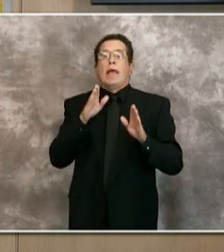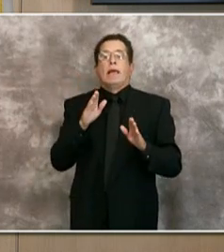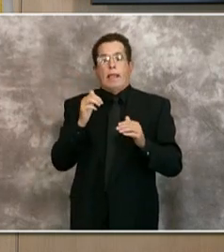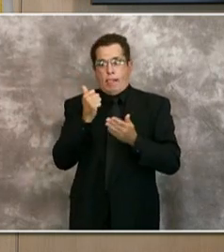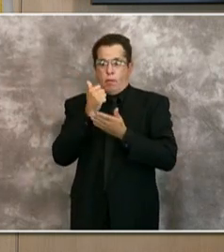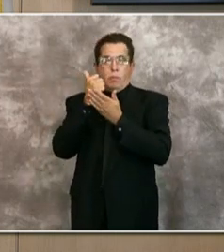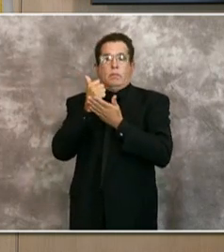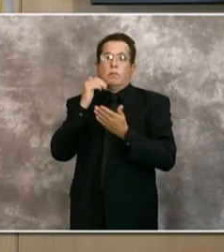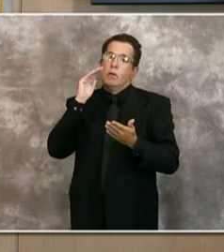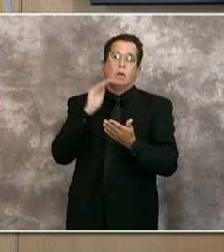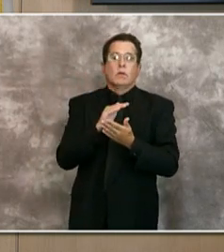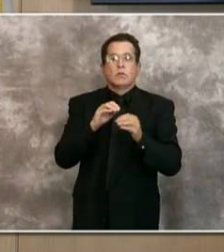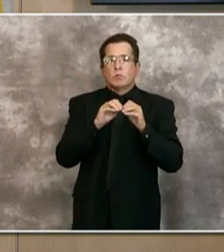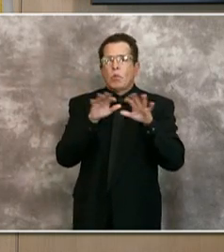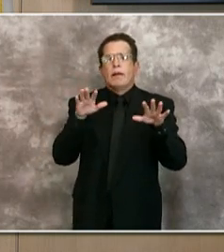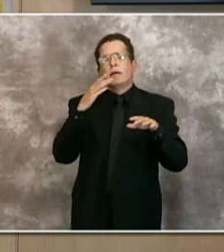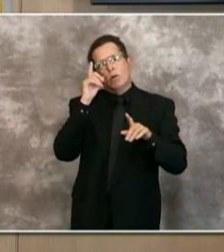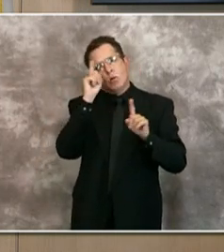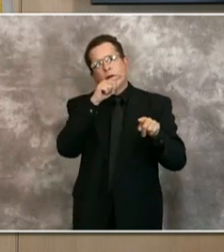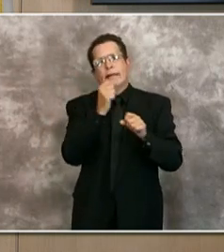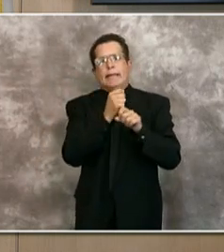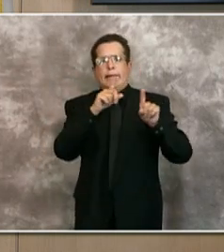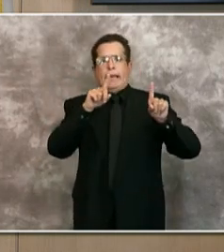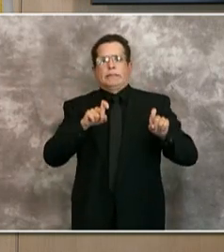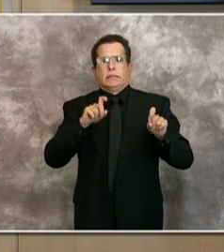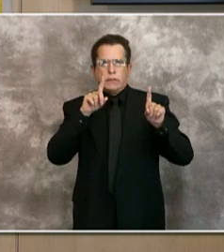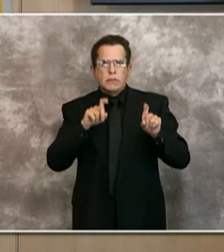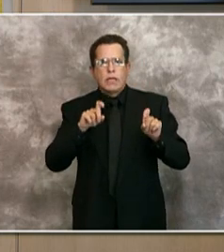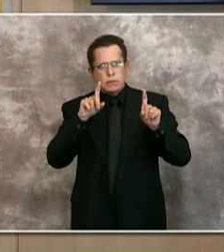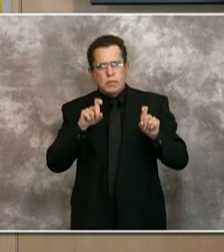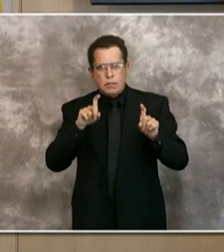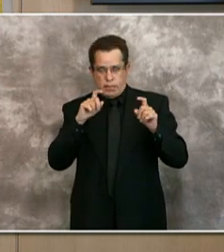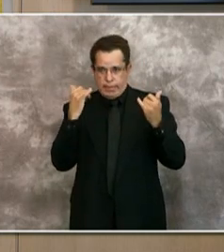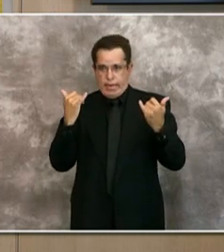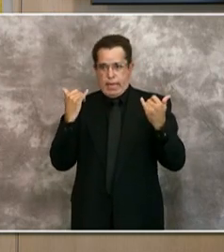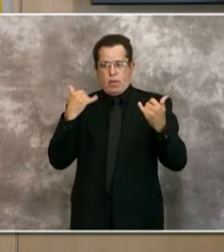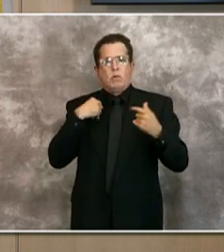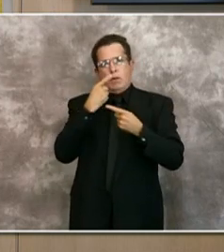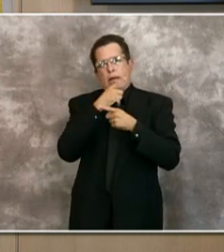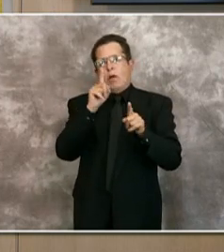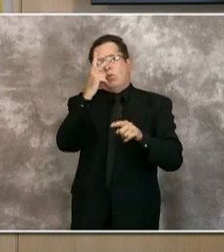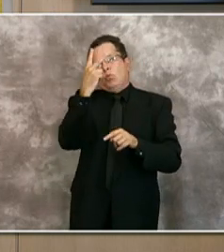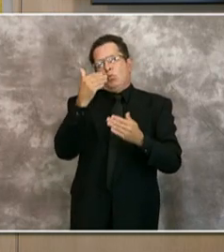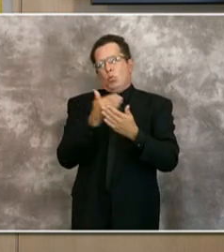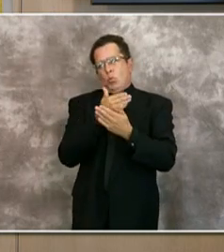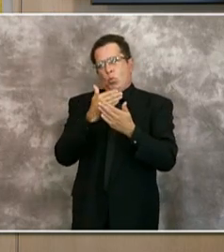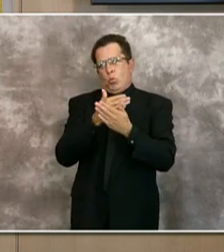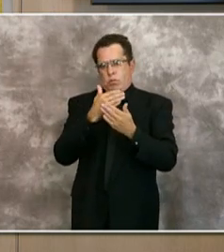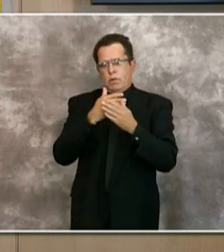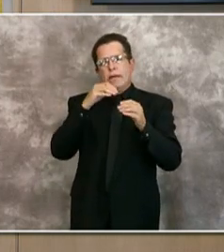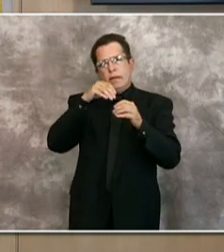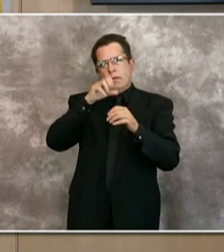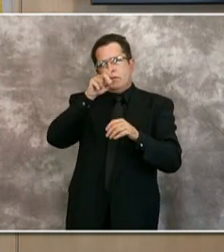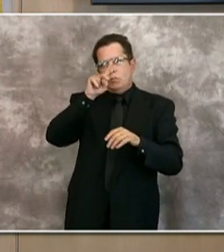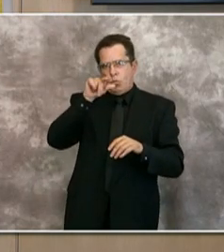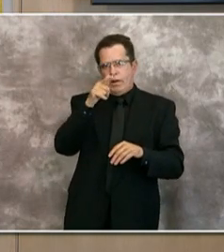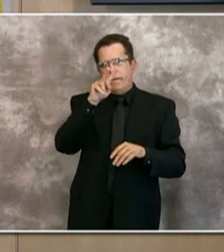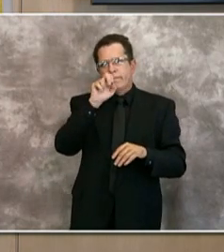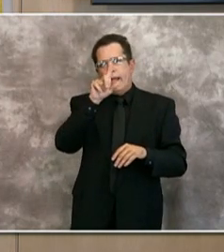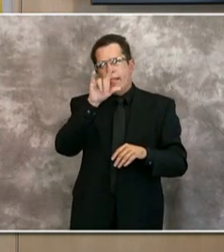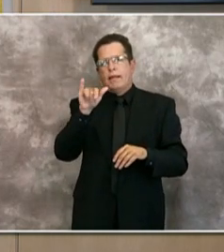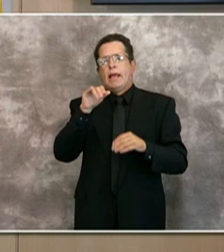pandemic is to get tested. And today, we can announce 2 new testing sites in Spring Valley and Mira